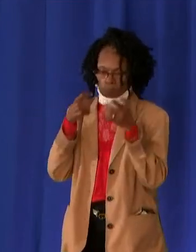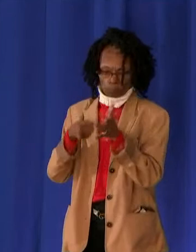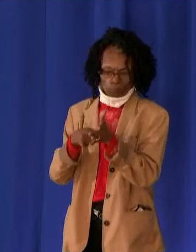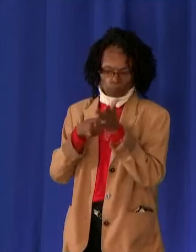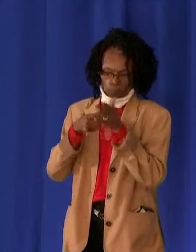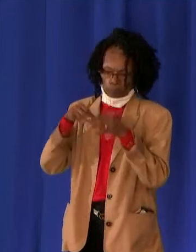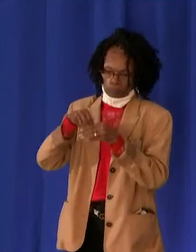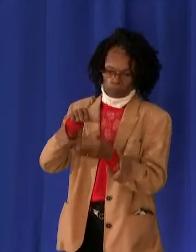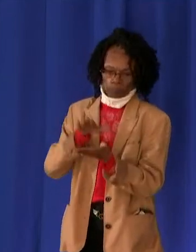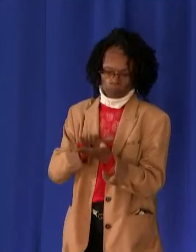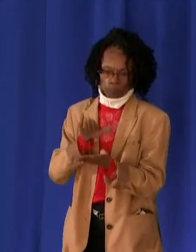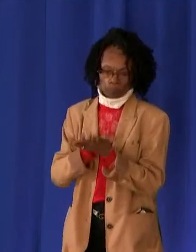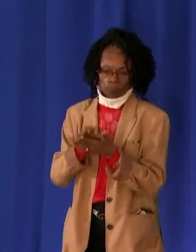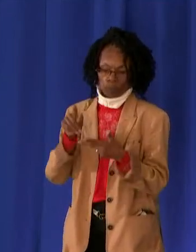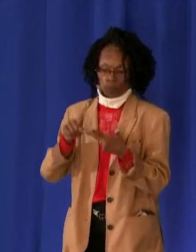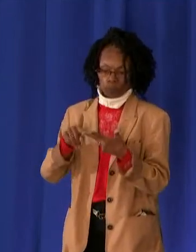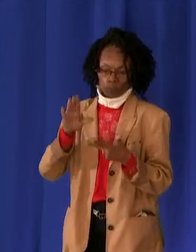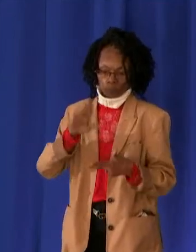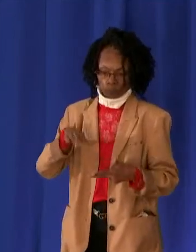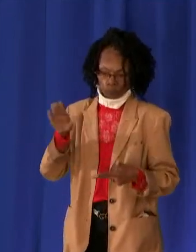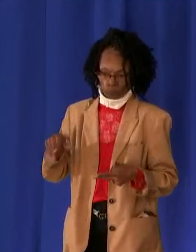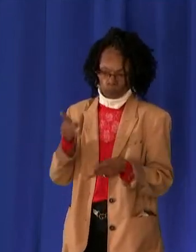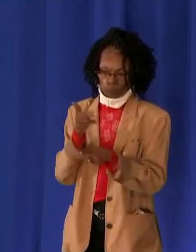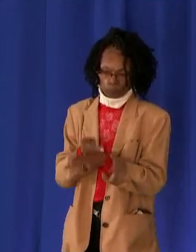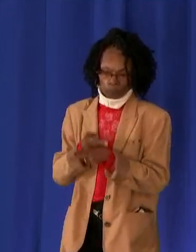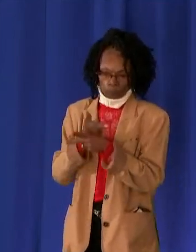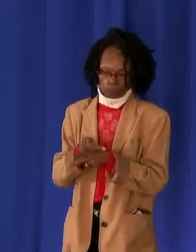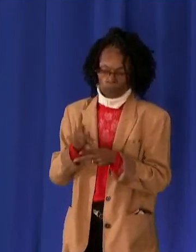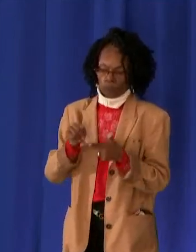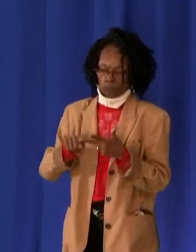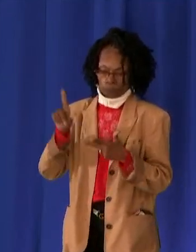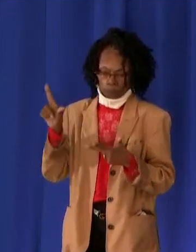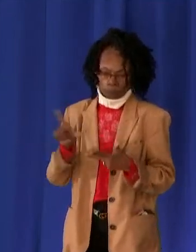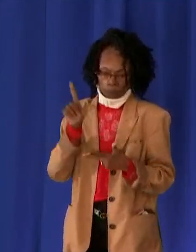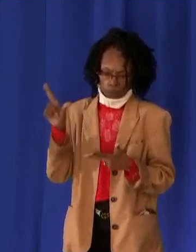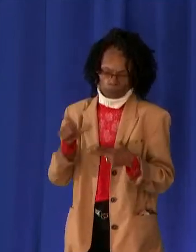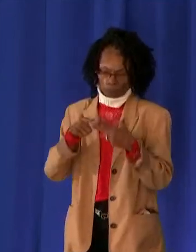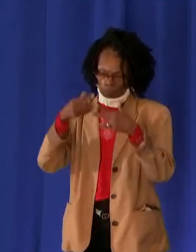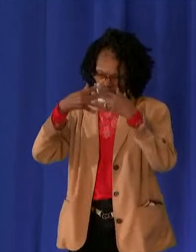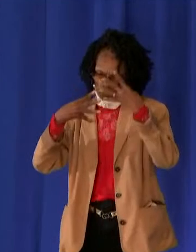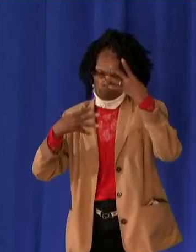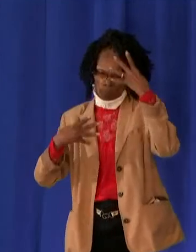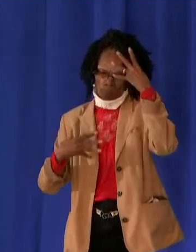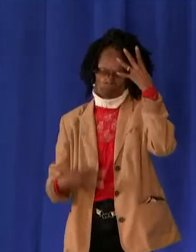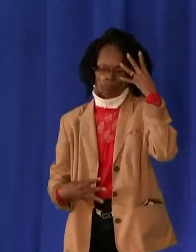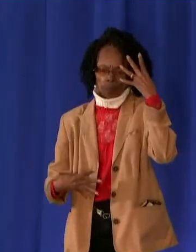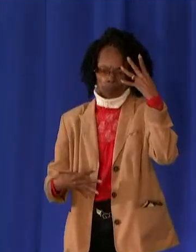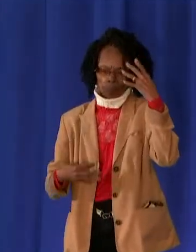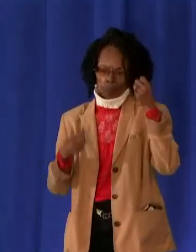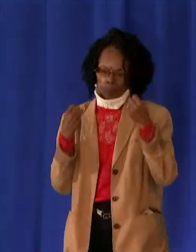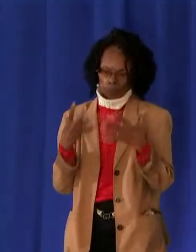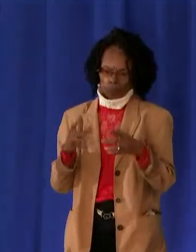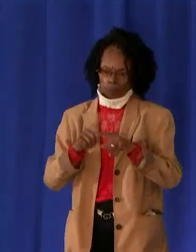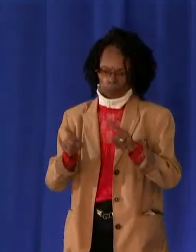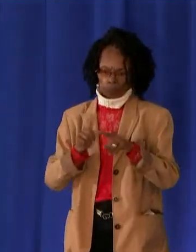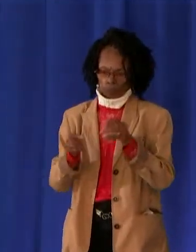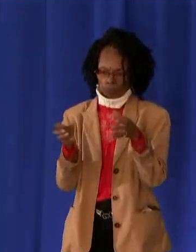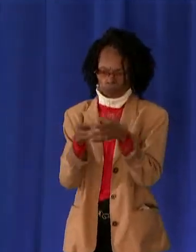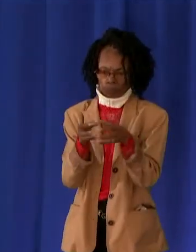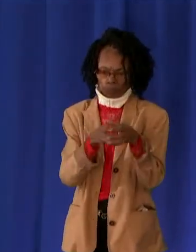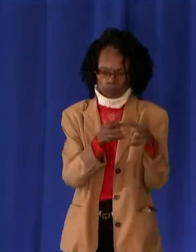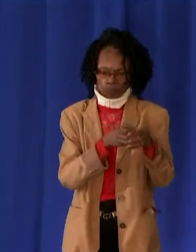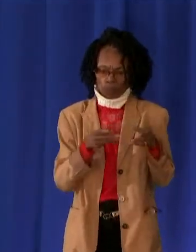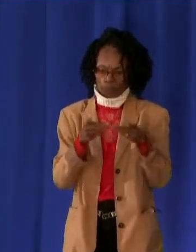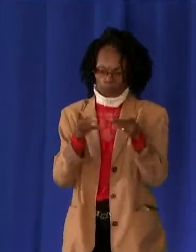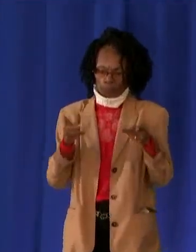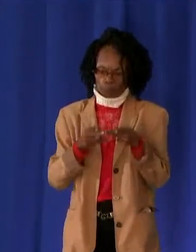in our schools, child care facilities, libraries, and a whole list of other congregate